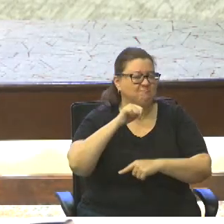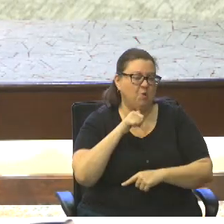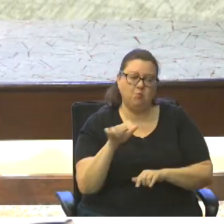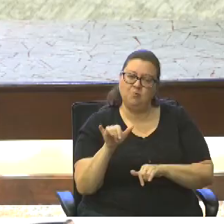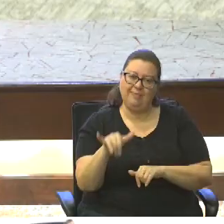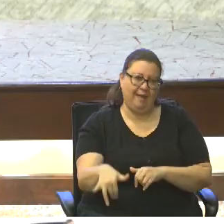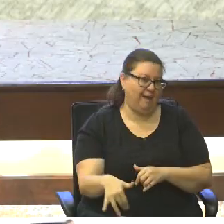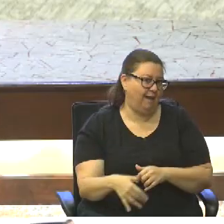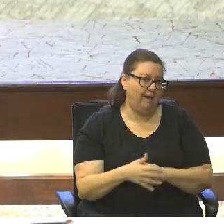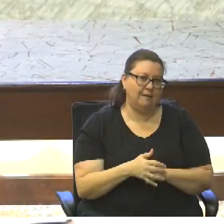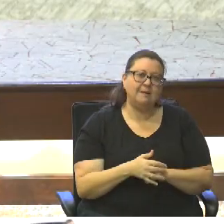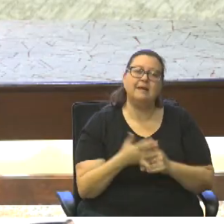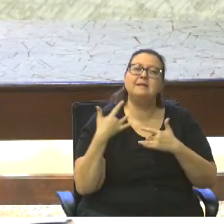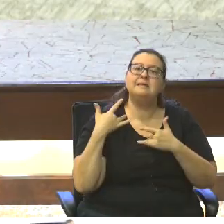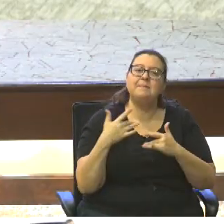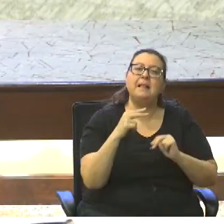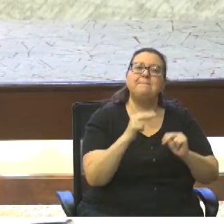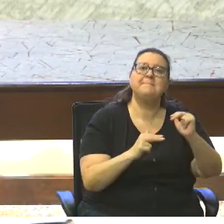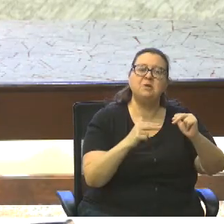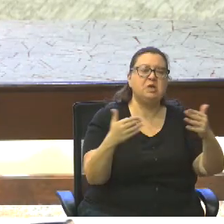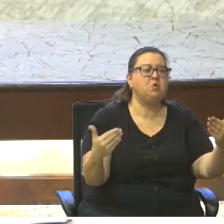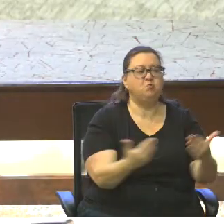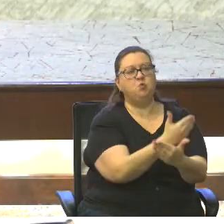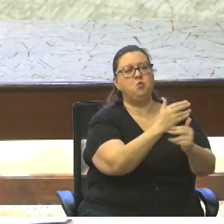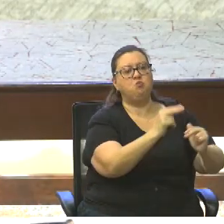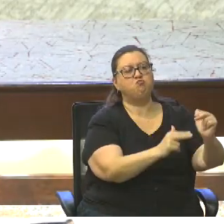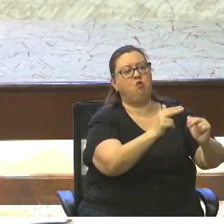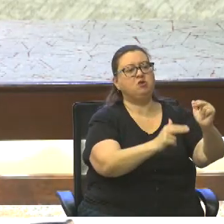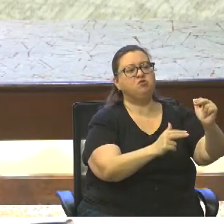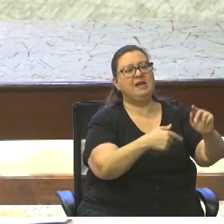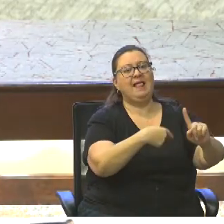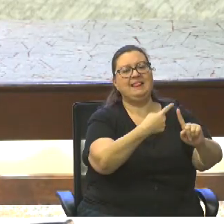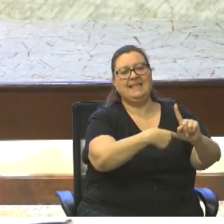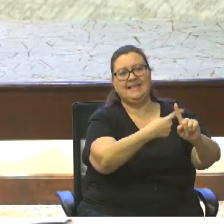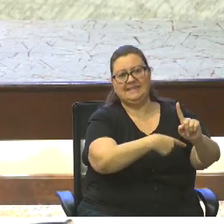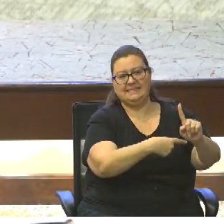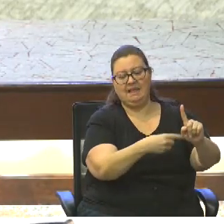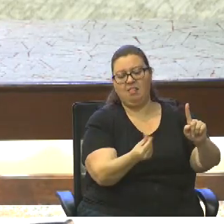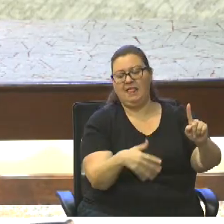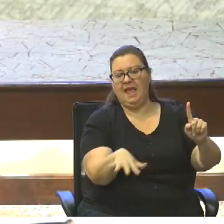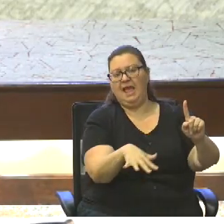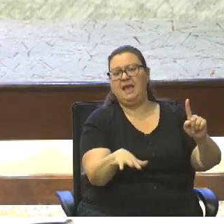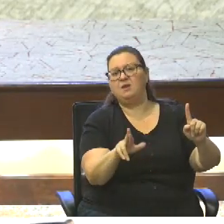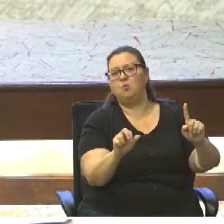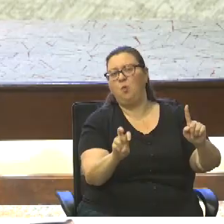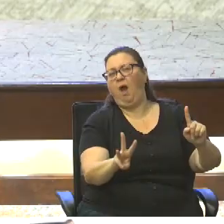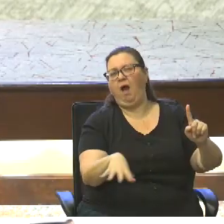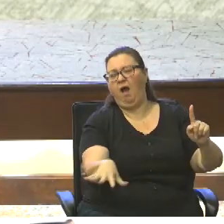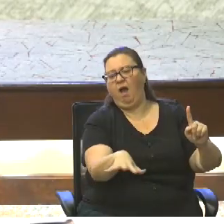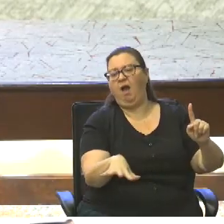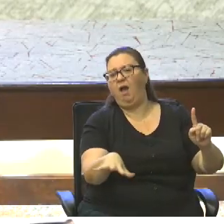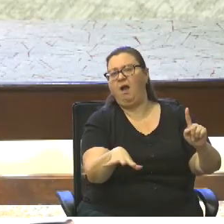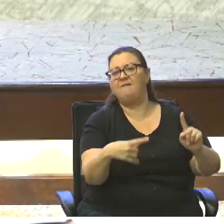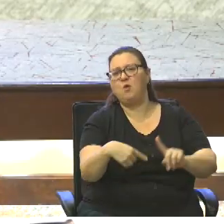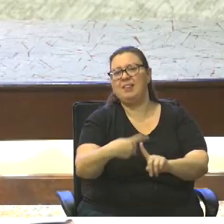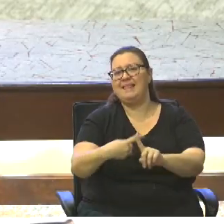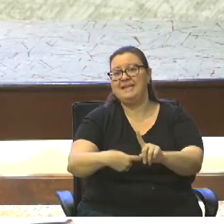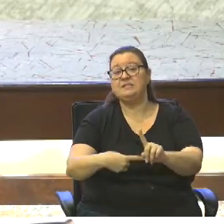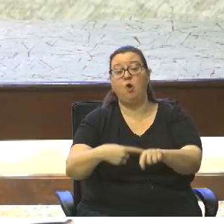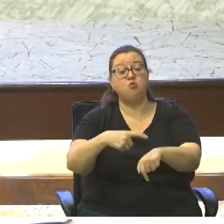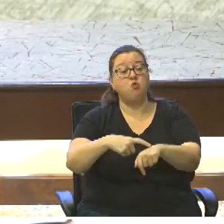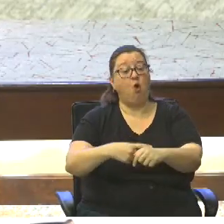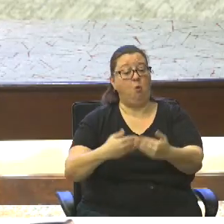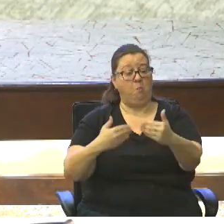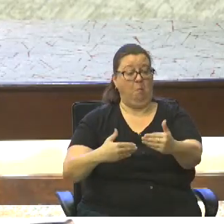Typically, a building gets constructed brand new. They lease a piece of raw land for whatever the lease term is. At the end of that lease